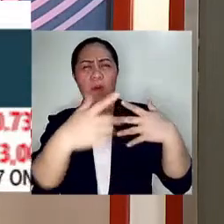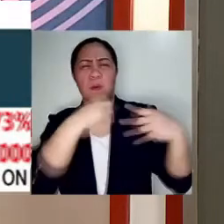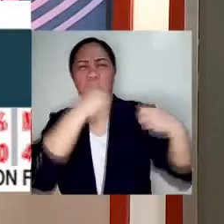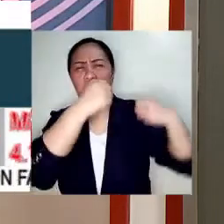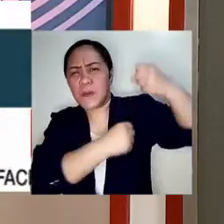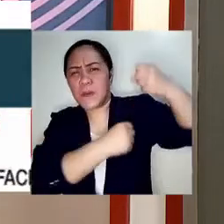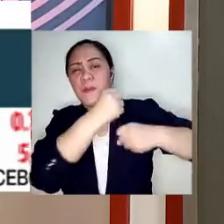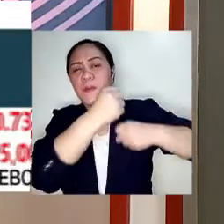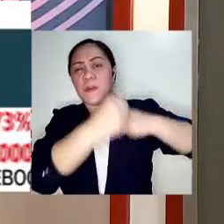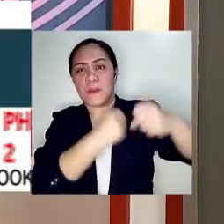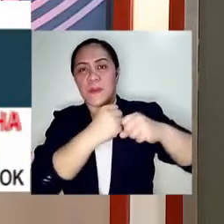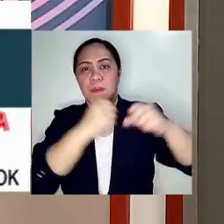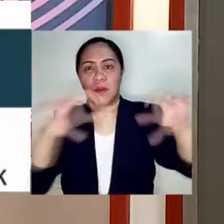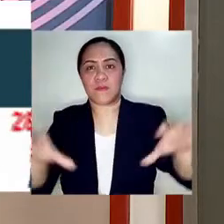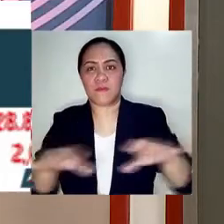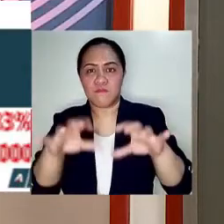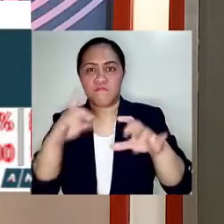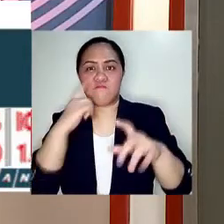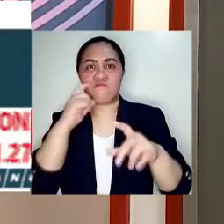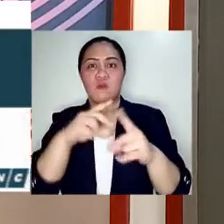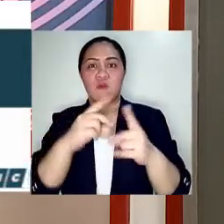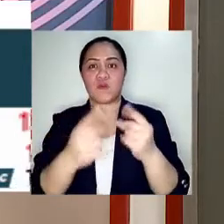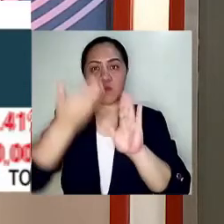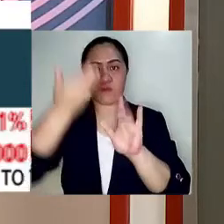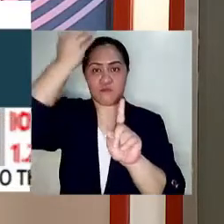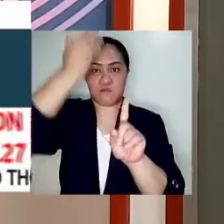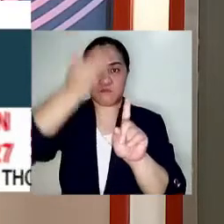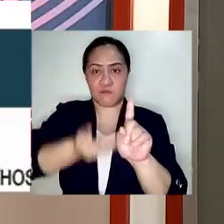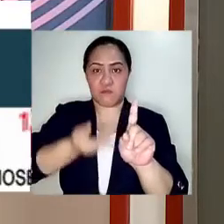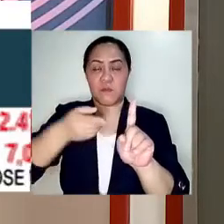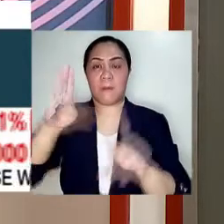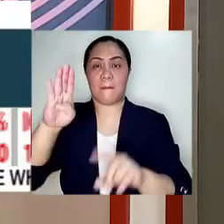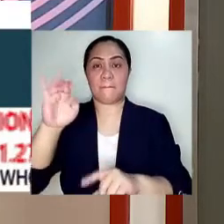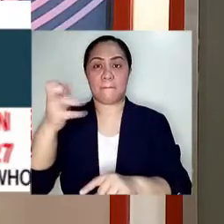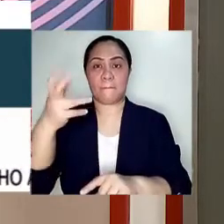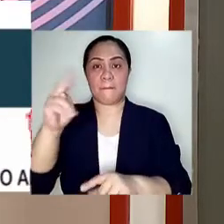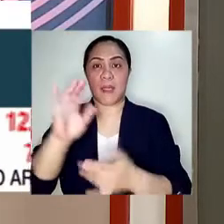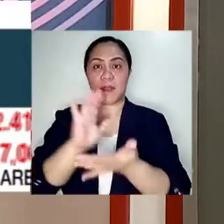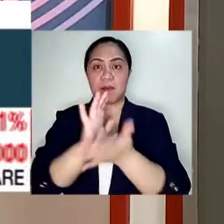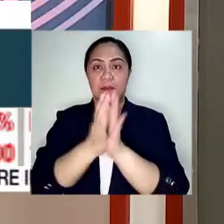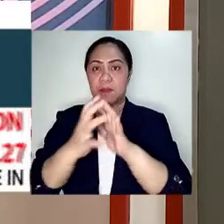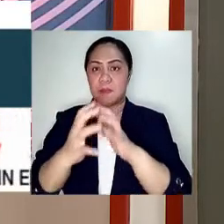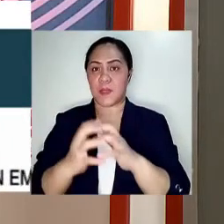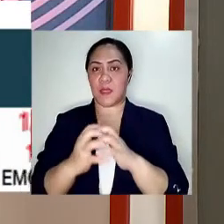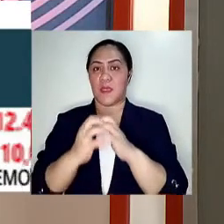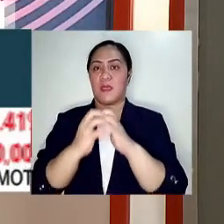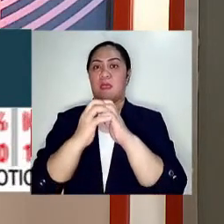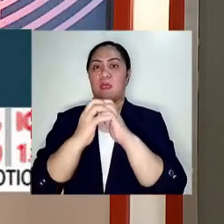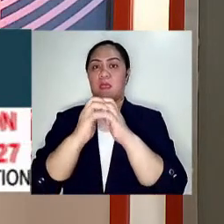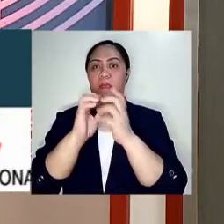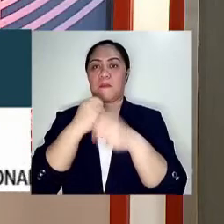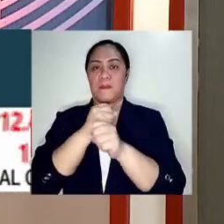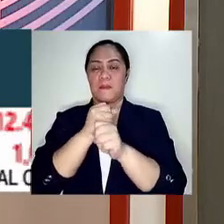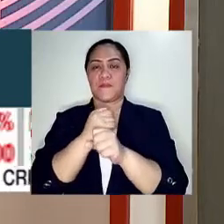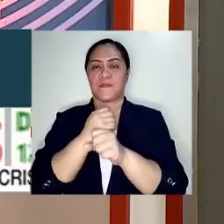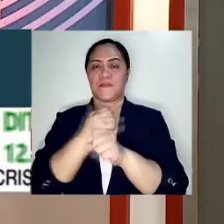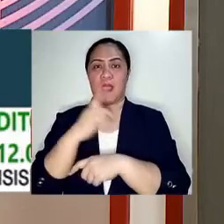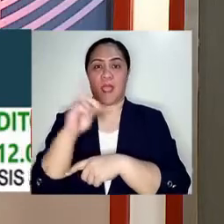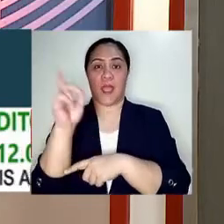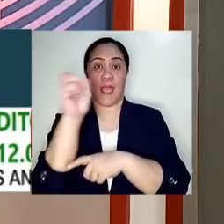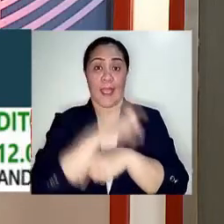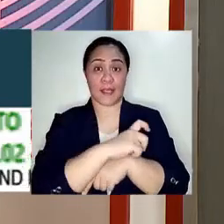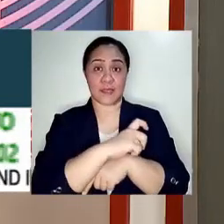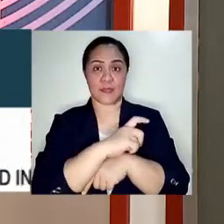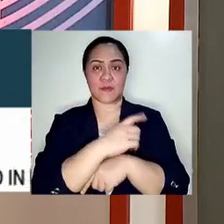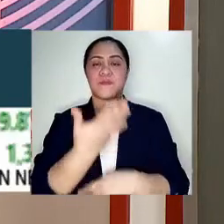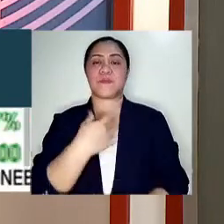molded the rhetoric that he's saying now. Finally, I want to go to Professor Kraft. Beyond the rhetoric,